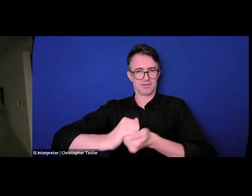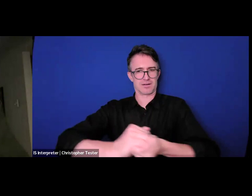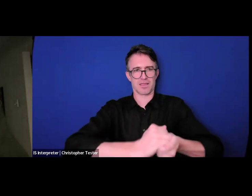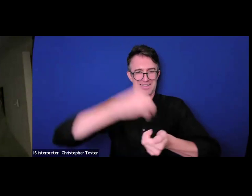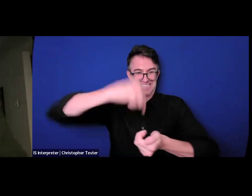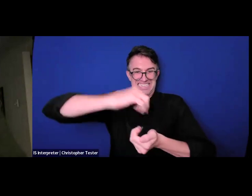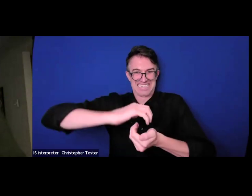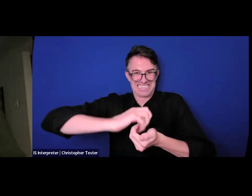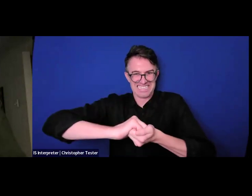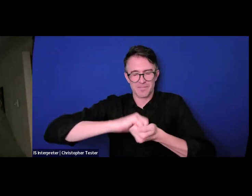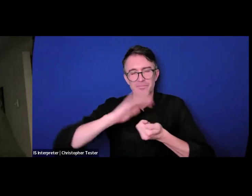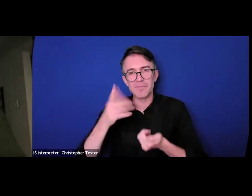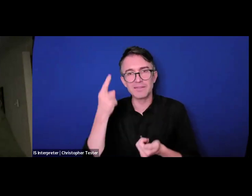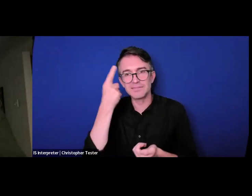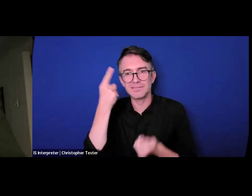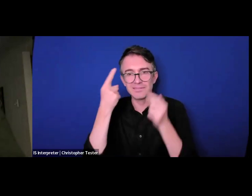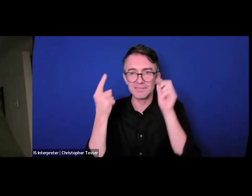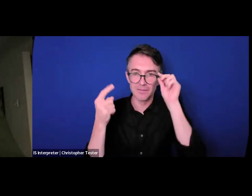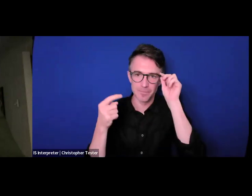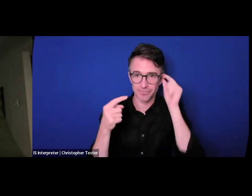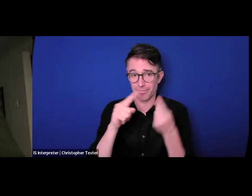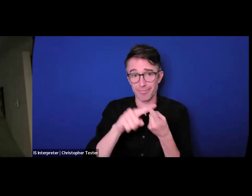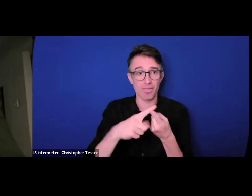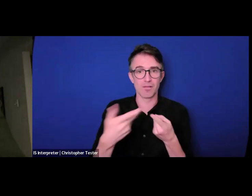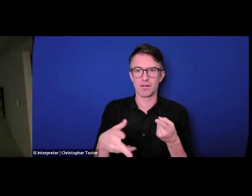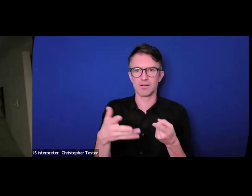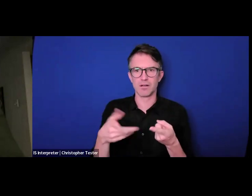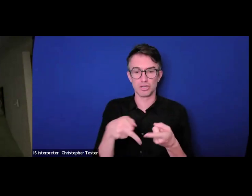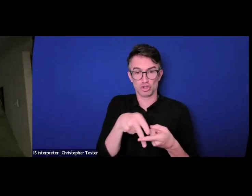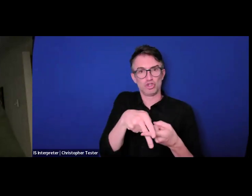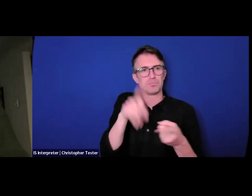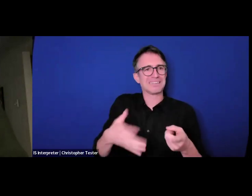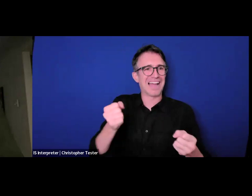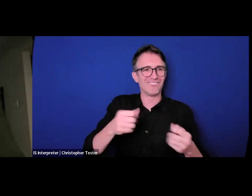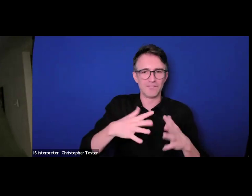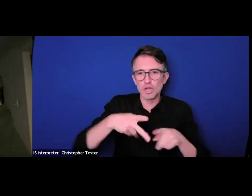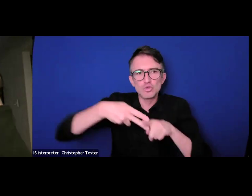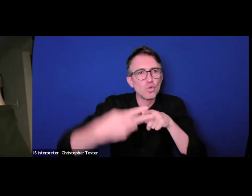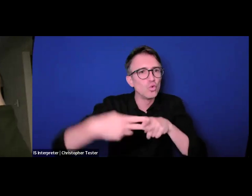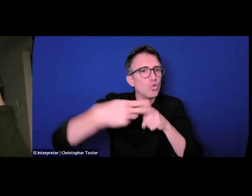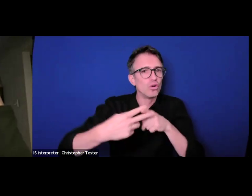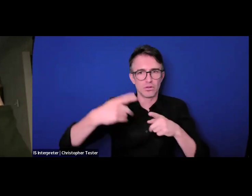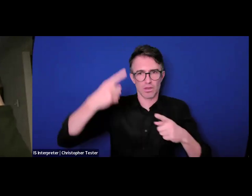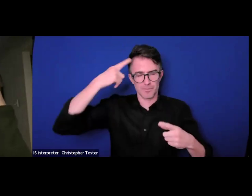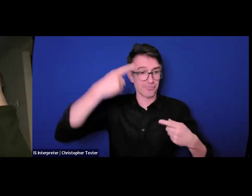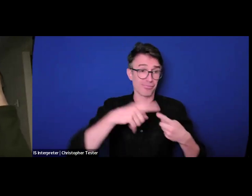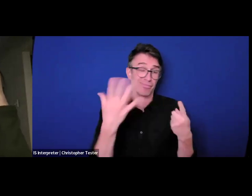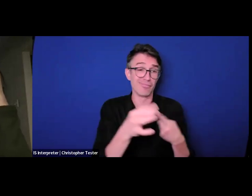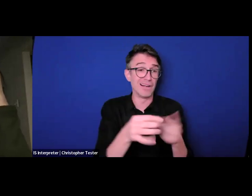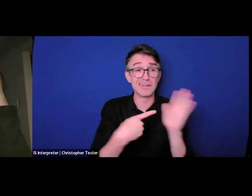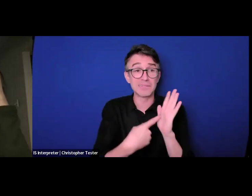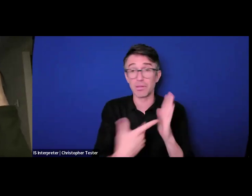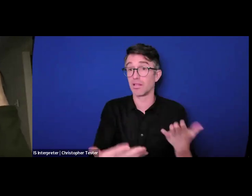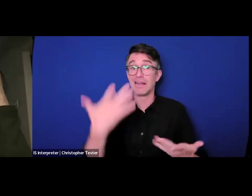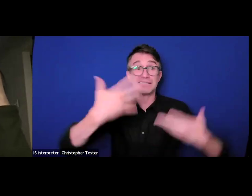tools to support it. And among these tools would be data, as well as development of information